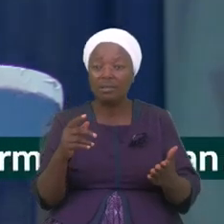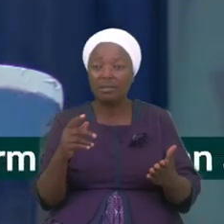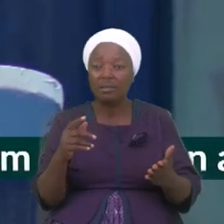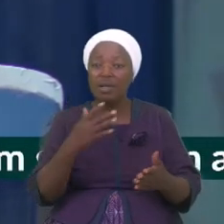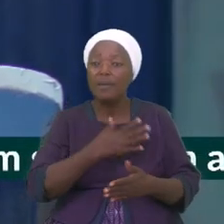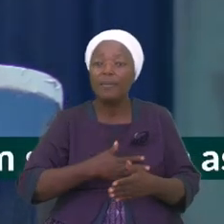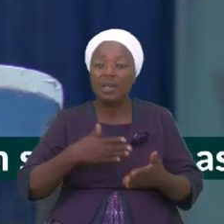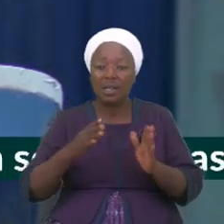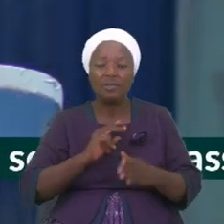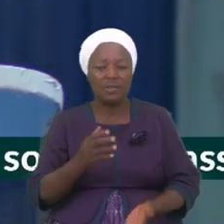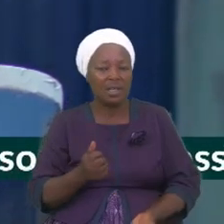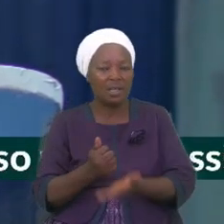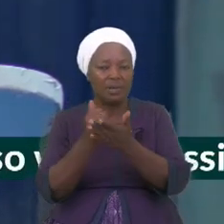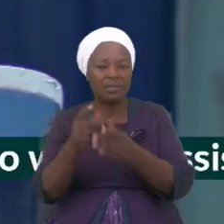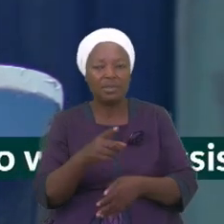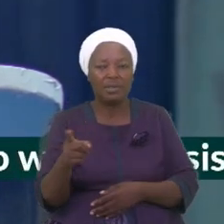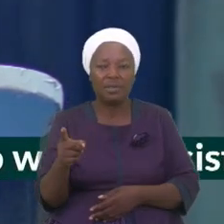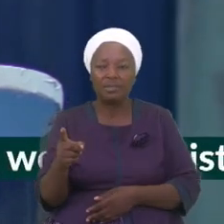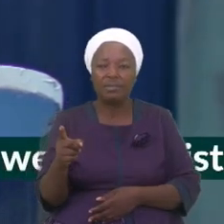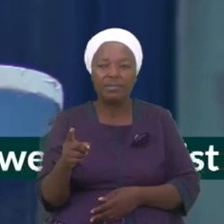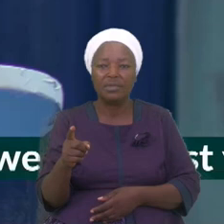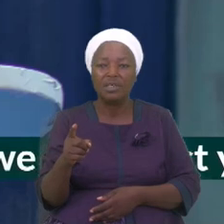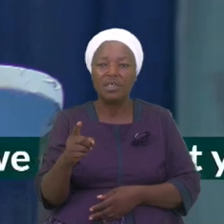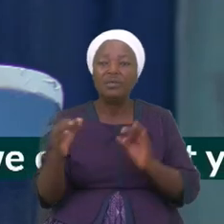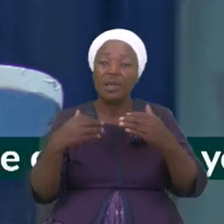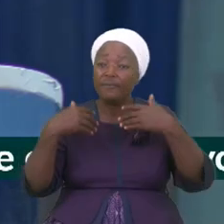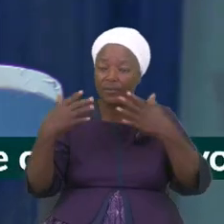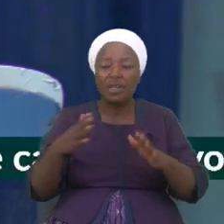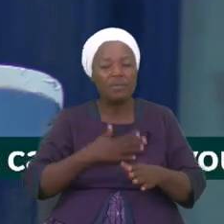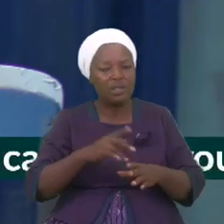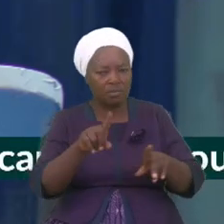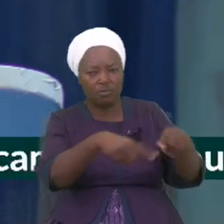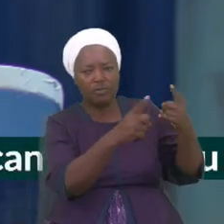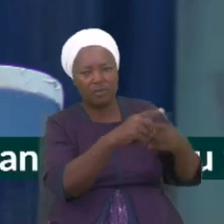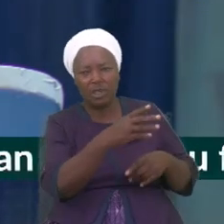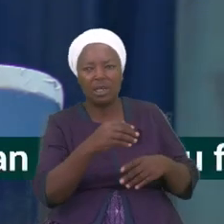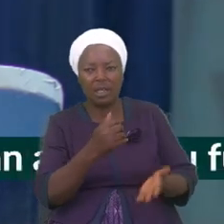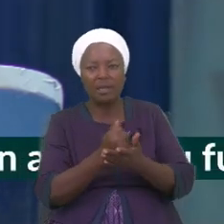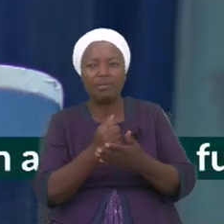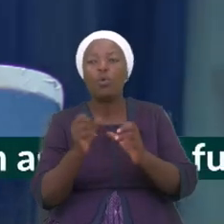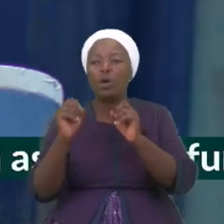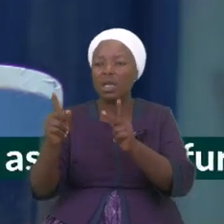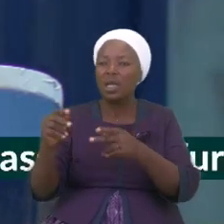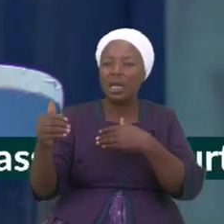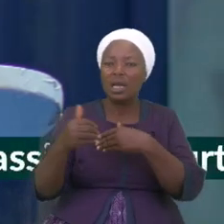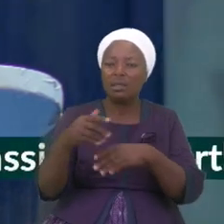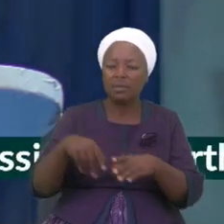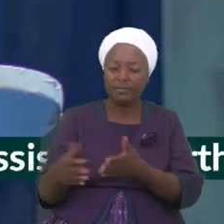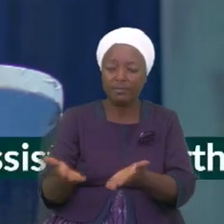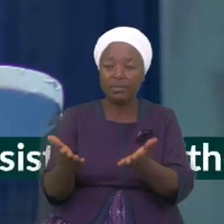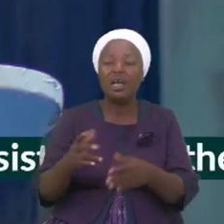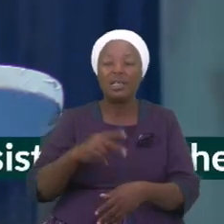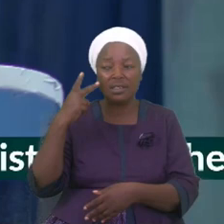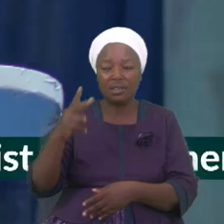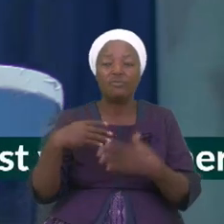let's help them. Though if you have finished this side, please, let's move to, okay. Right at my front, I'm seeing the flag. God